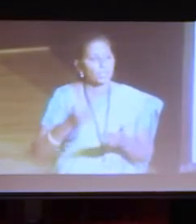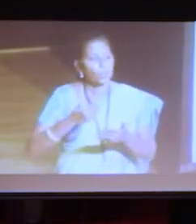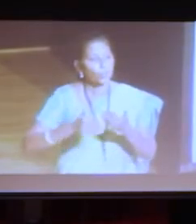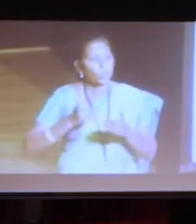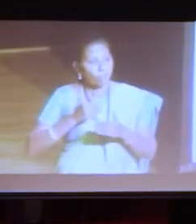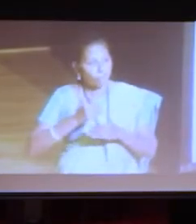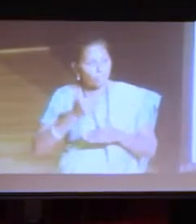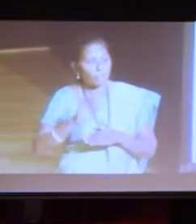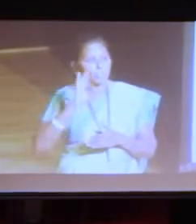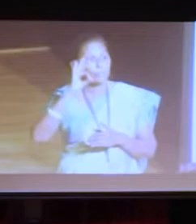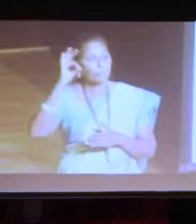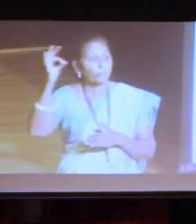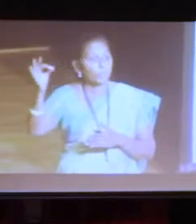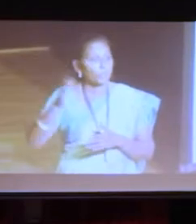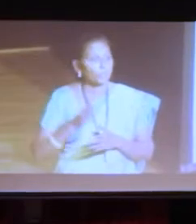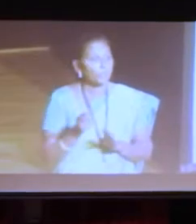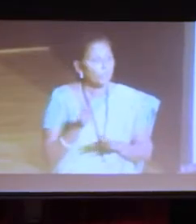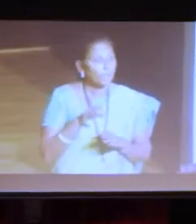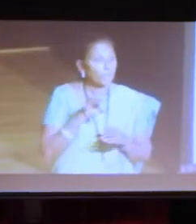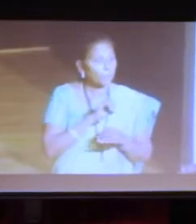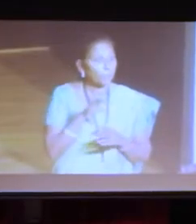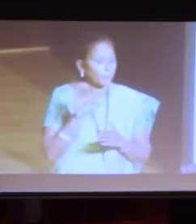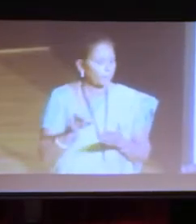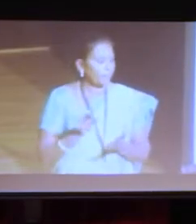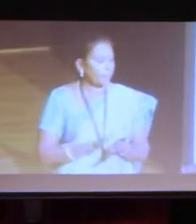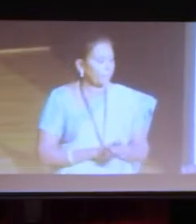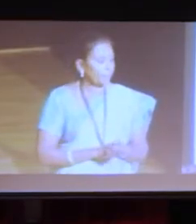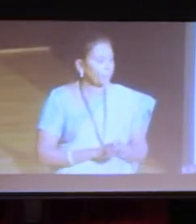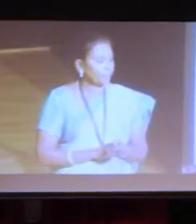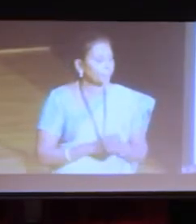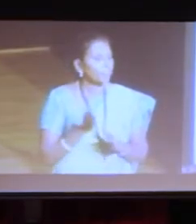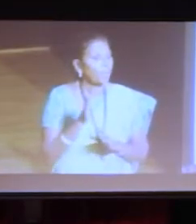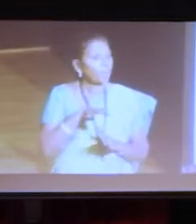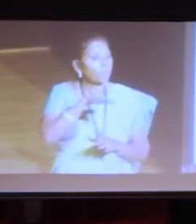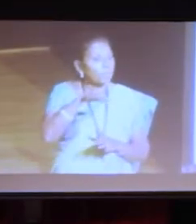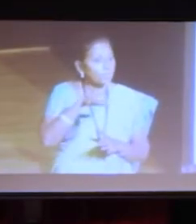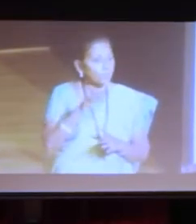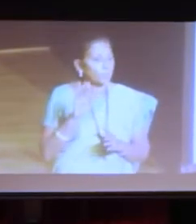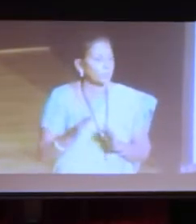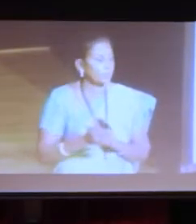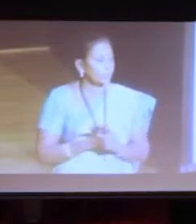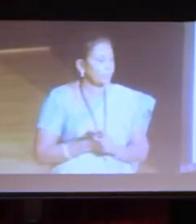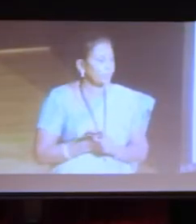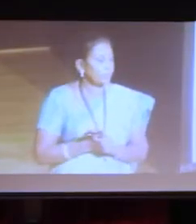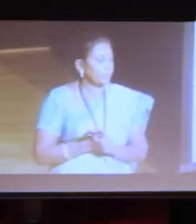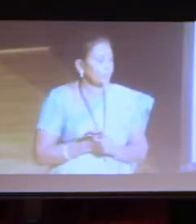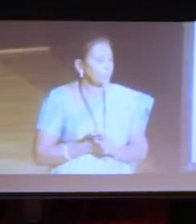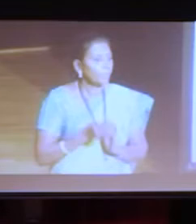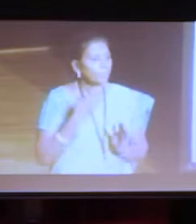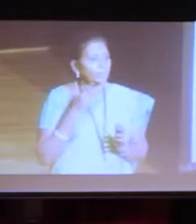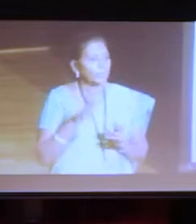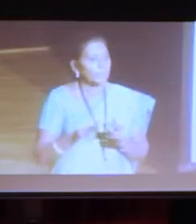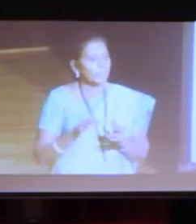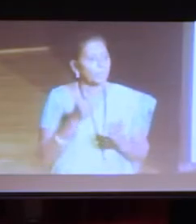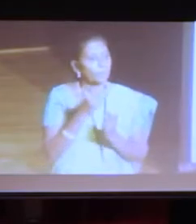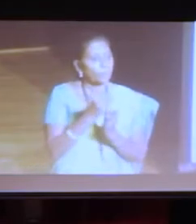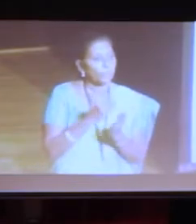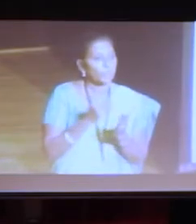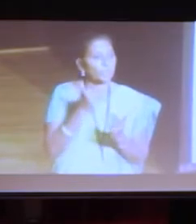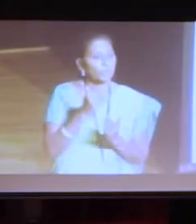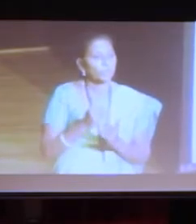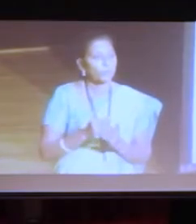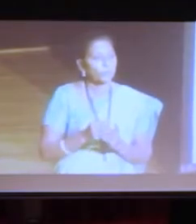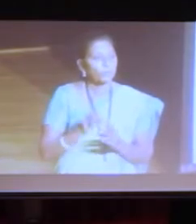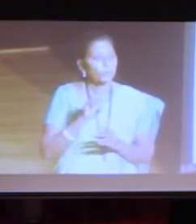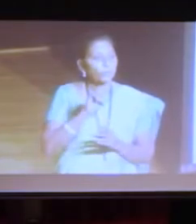forward to the future. We don't want another pandemic, but I'll talk about what other situations. So this is a project about